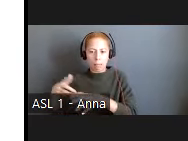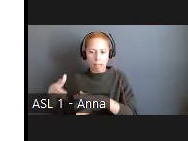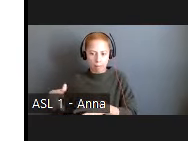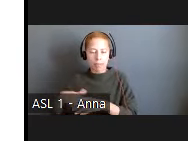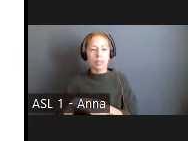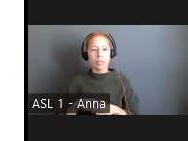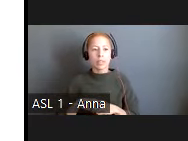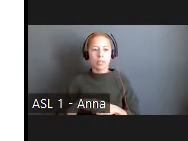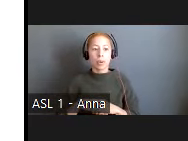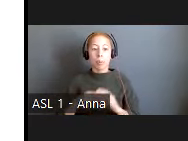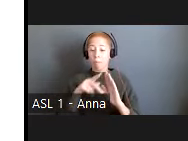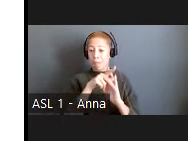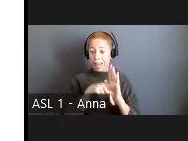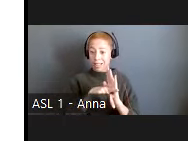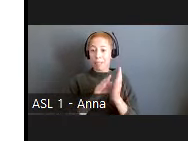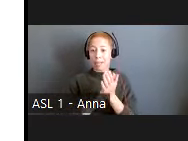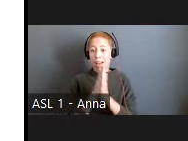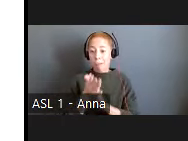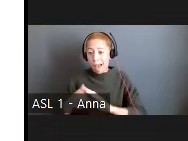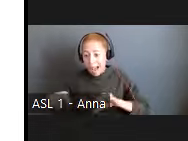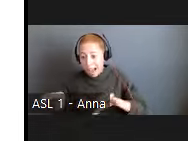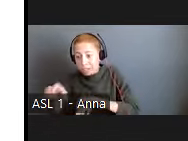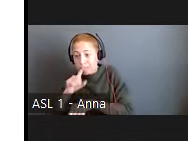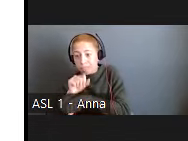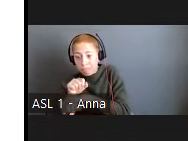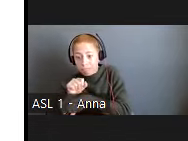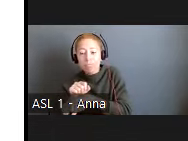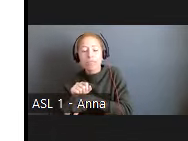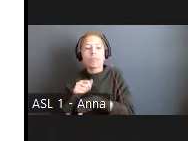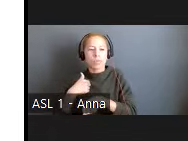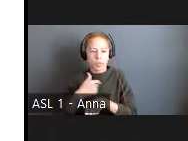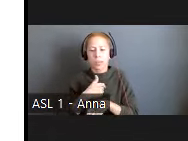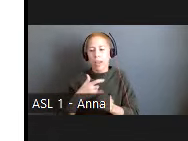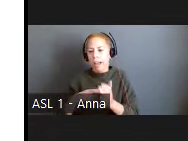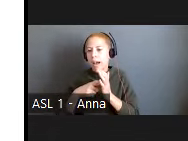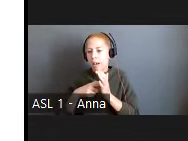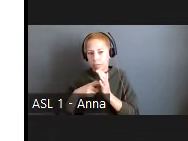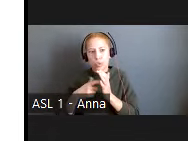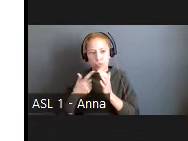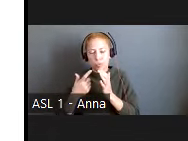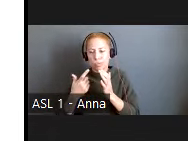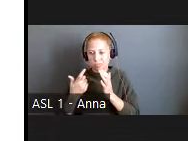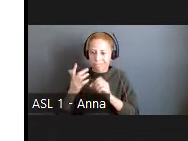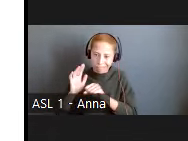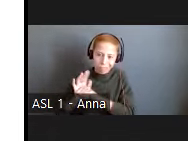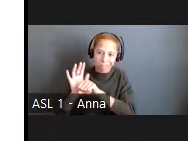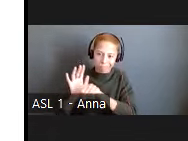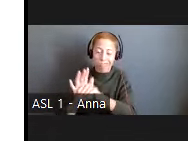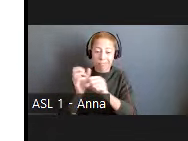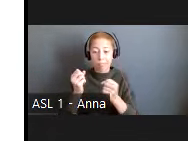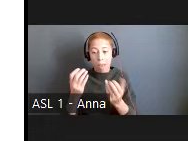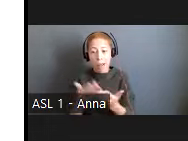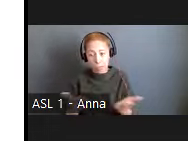moving policy into action, we need to, of course, use persuasive advocacy, and many of you are key experts in